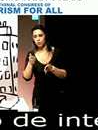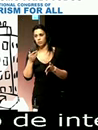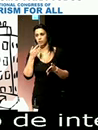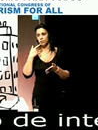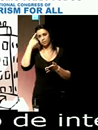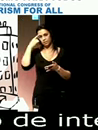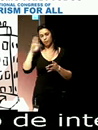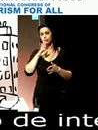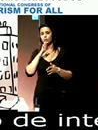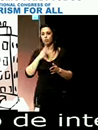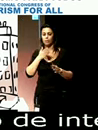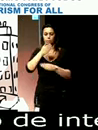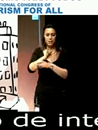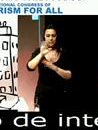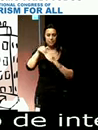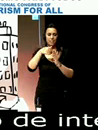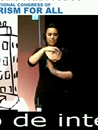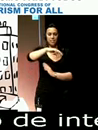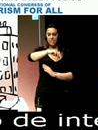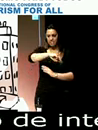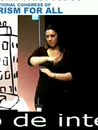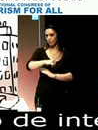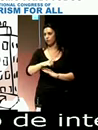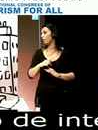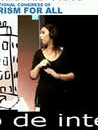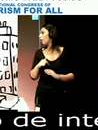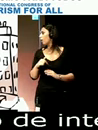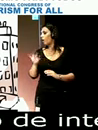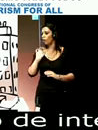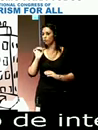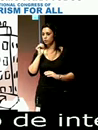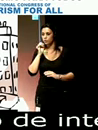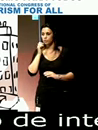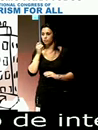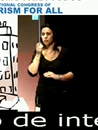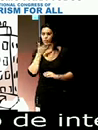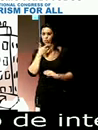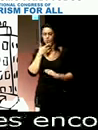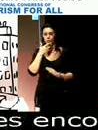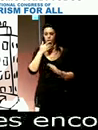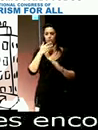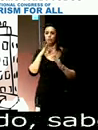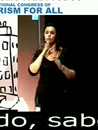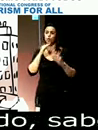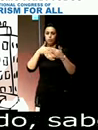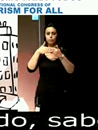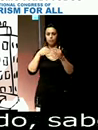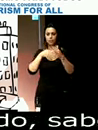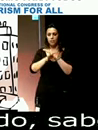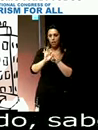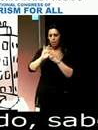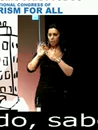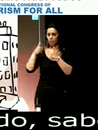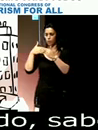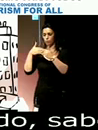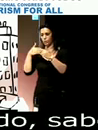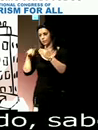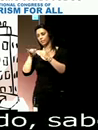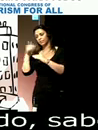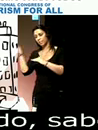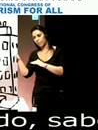down, and you know the opening offers whatever the cruise ship provides you with. It has a lot